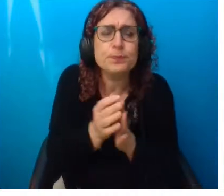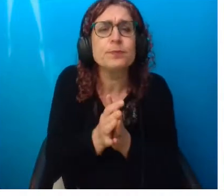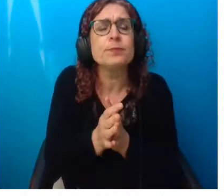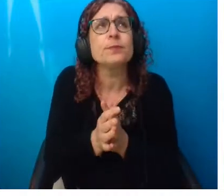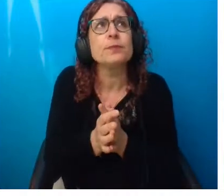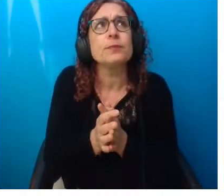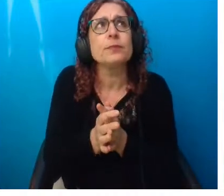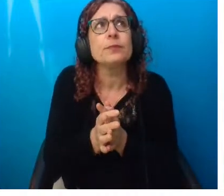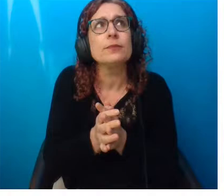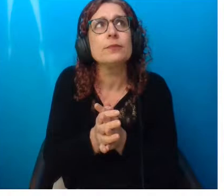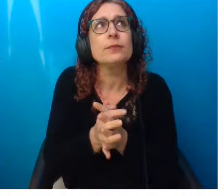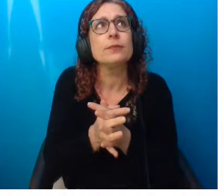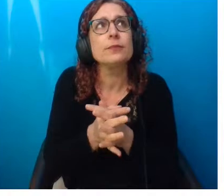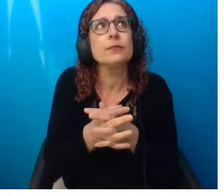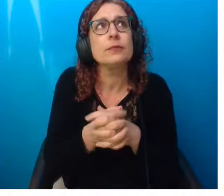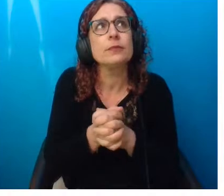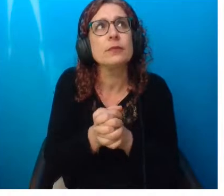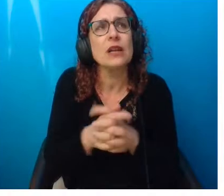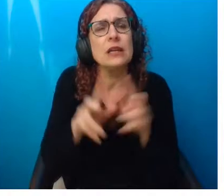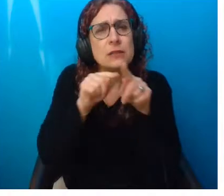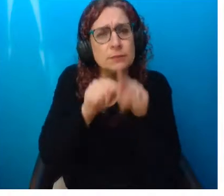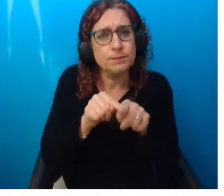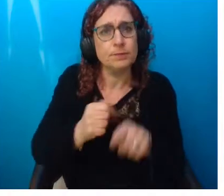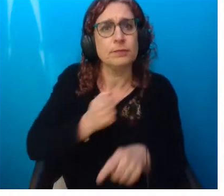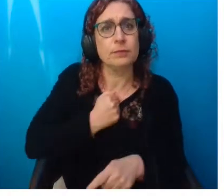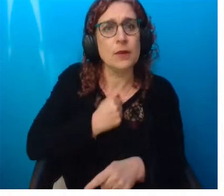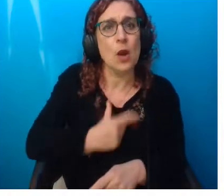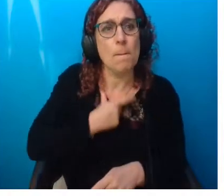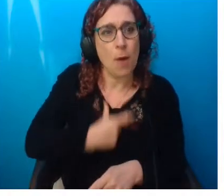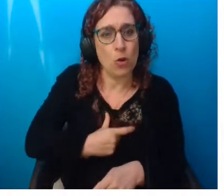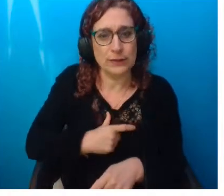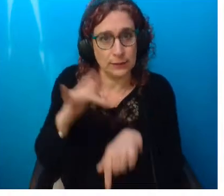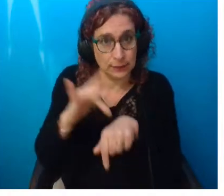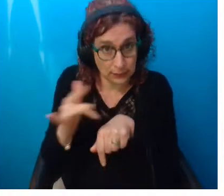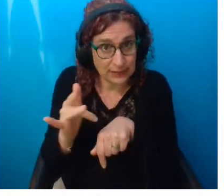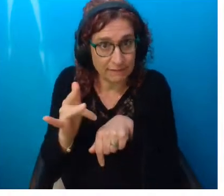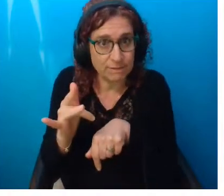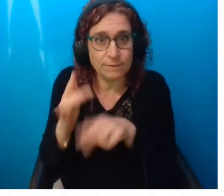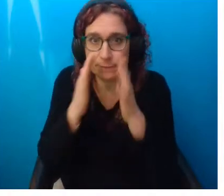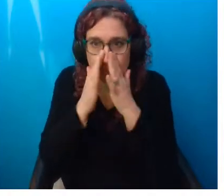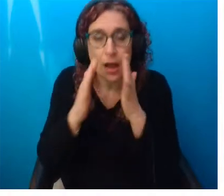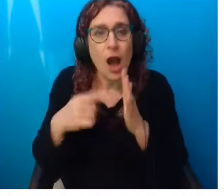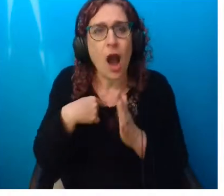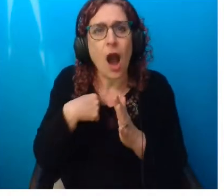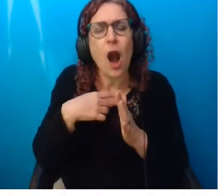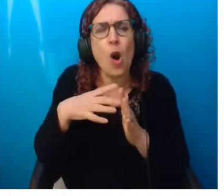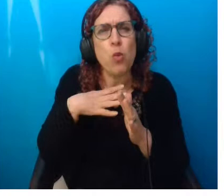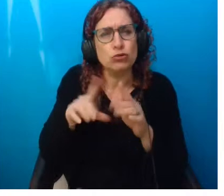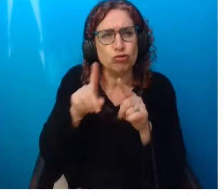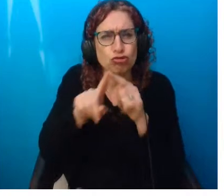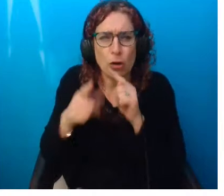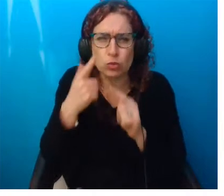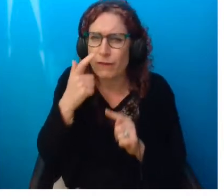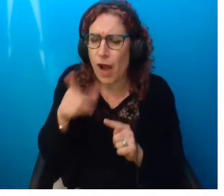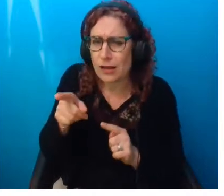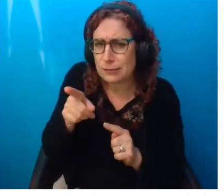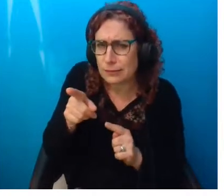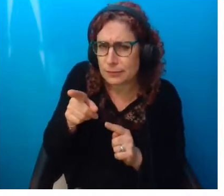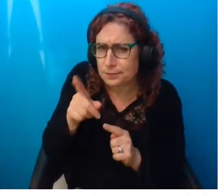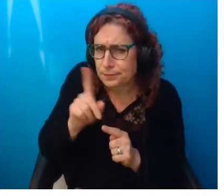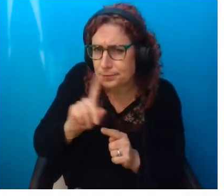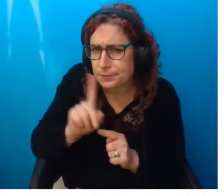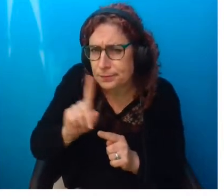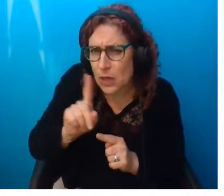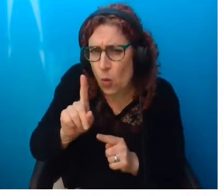if people have different sensitizations, I would try and, from the history, try and find out which is likely to be